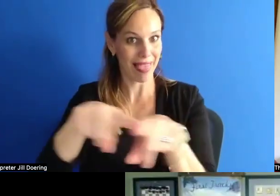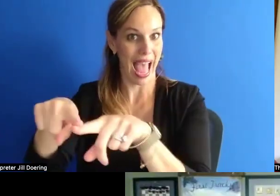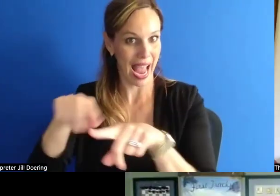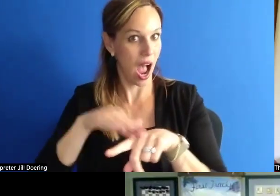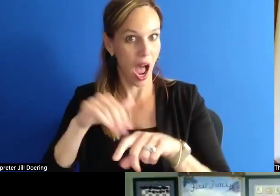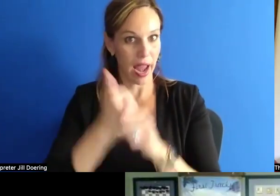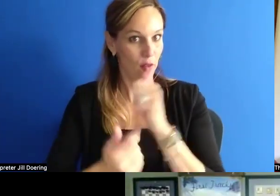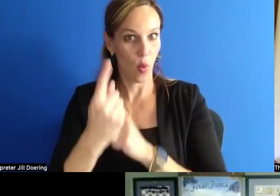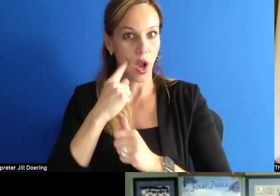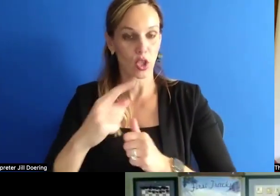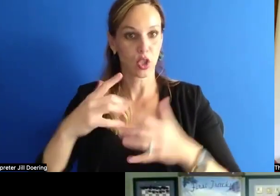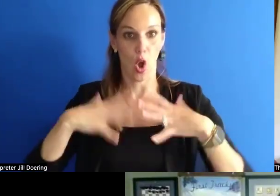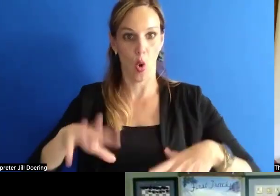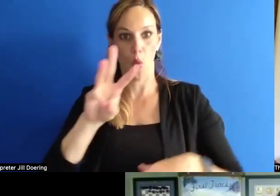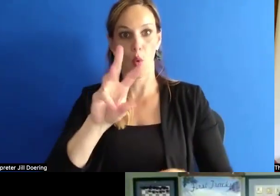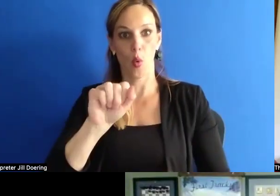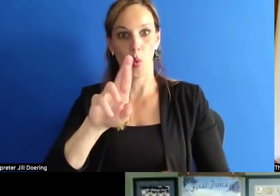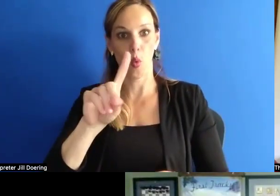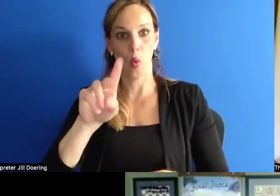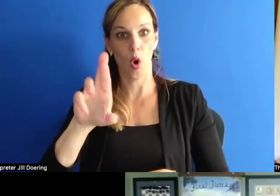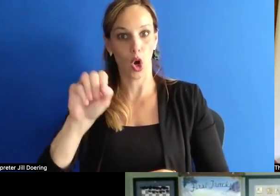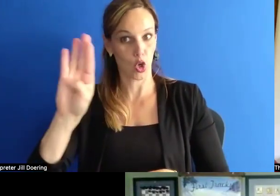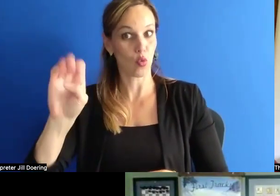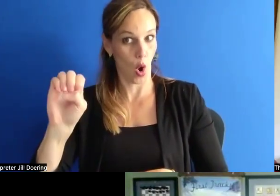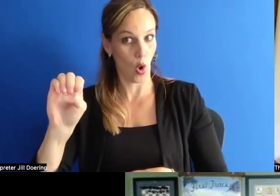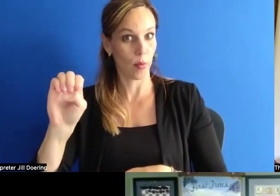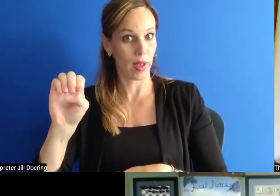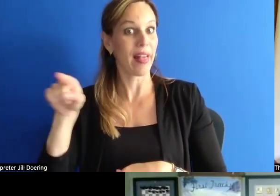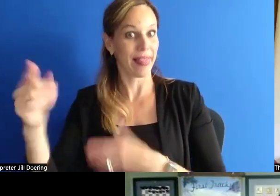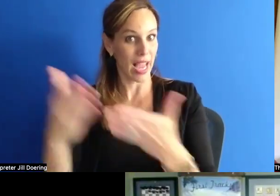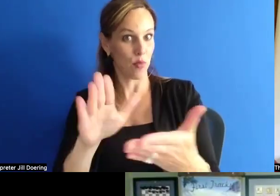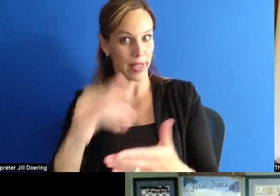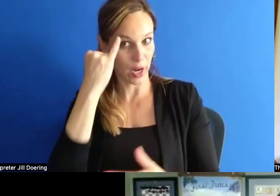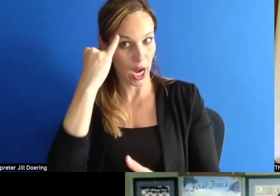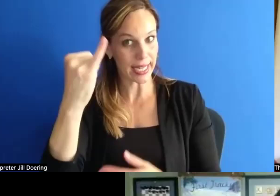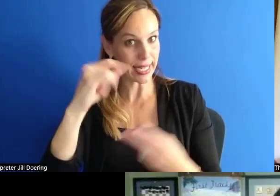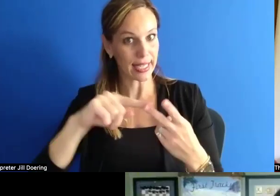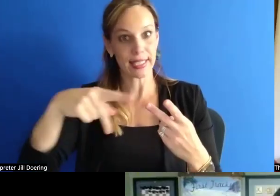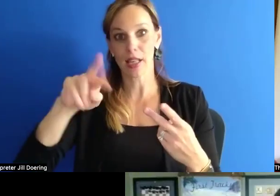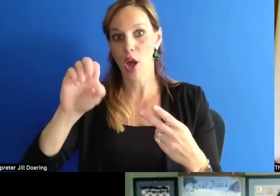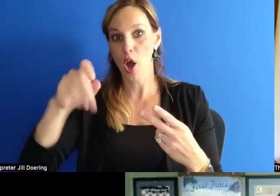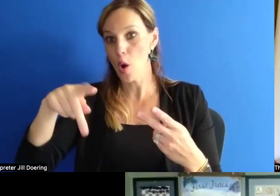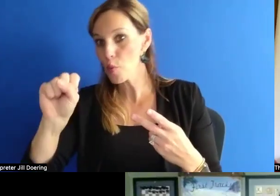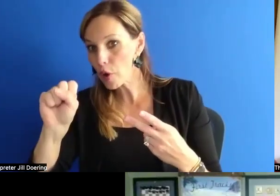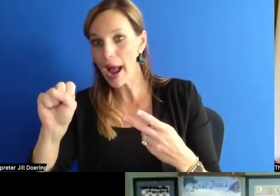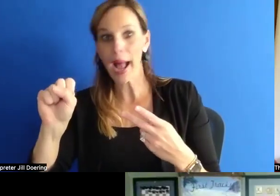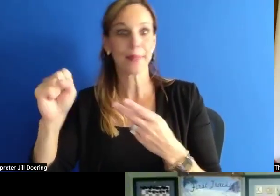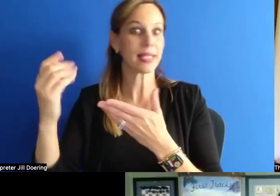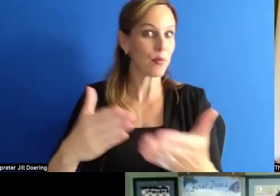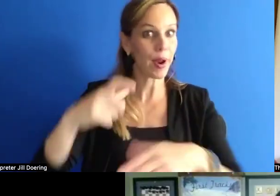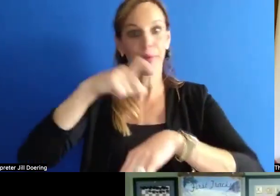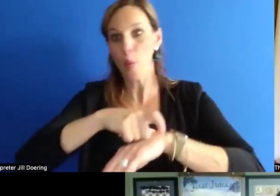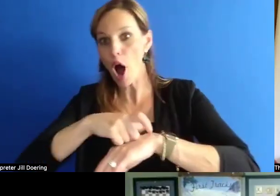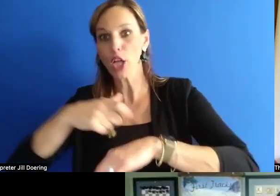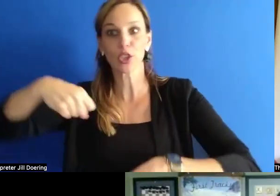So wardrobe brings their ideas to the table. Props brings all her watch and her purse